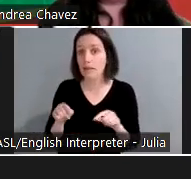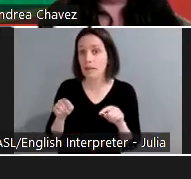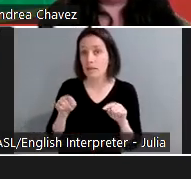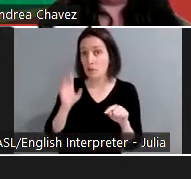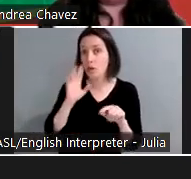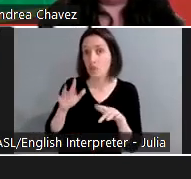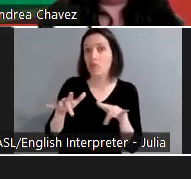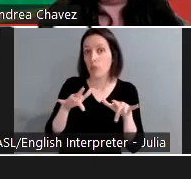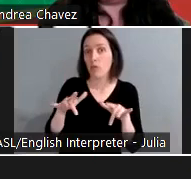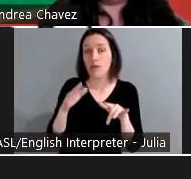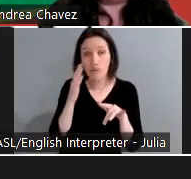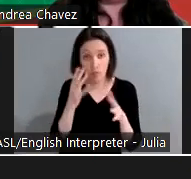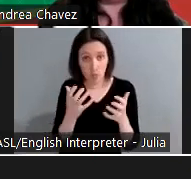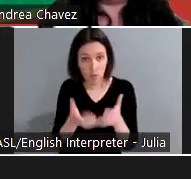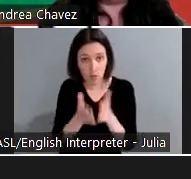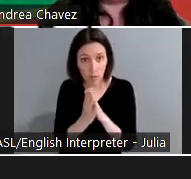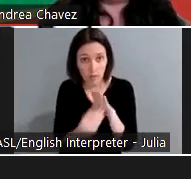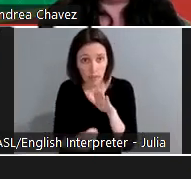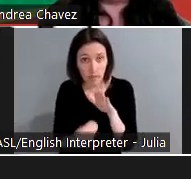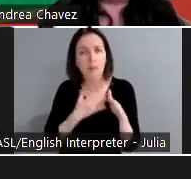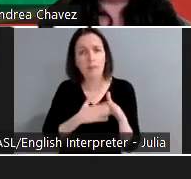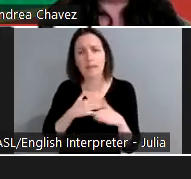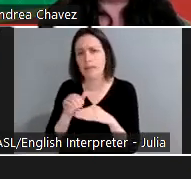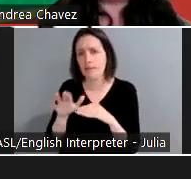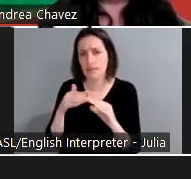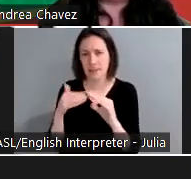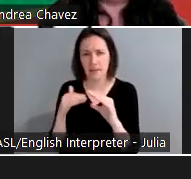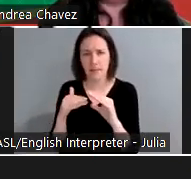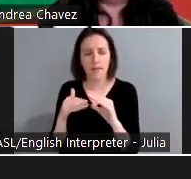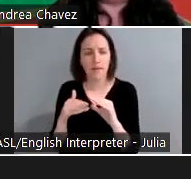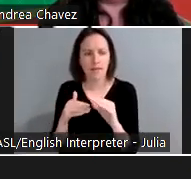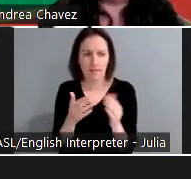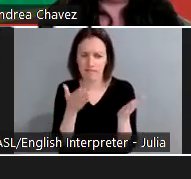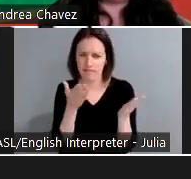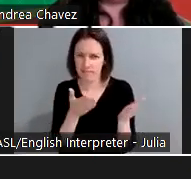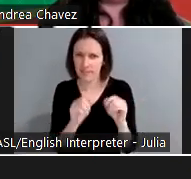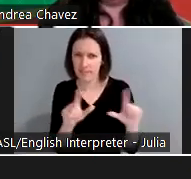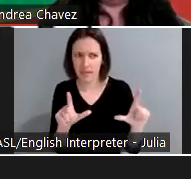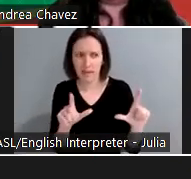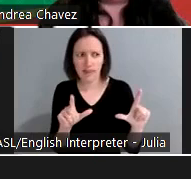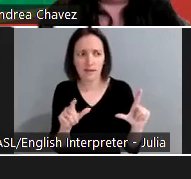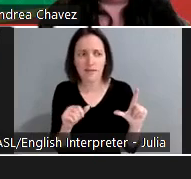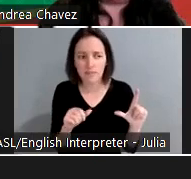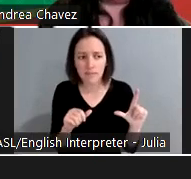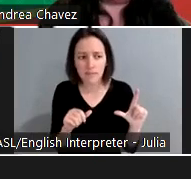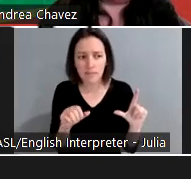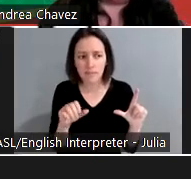like to request a copy of the recording, please send a request to the email listed on the slide. It is